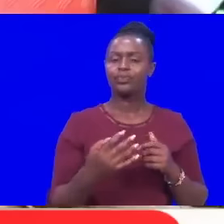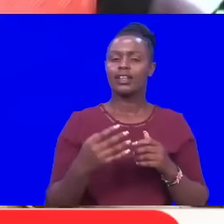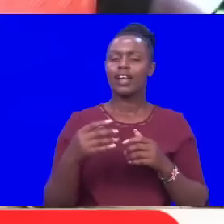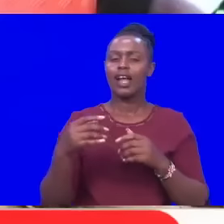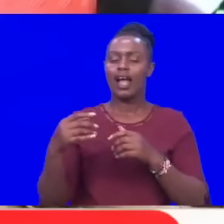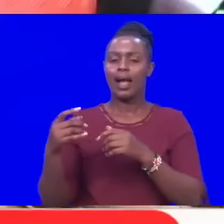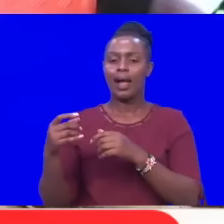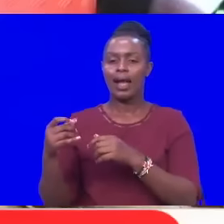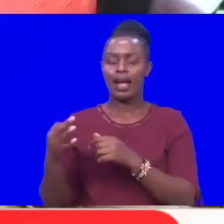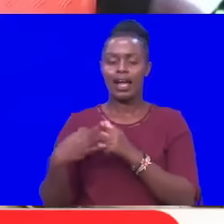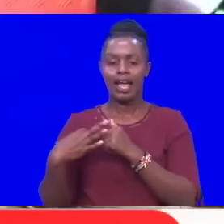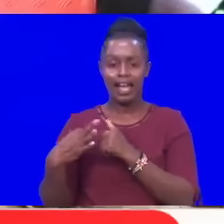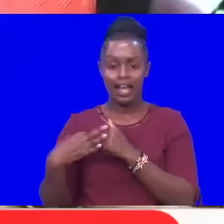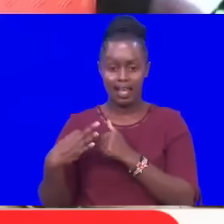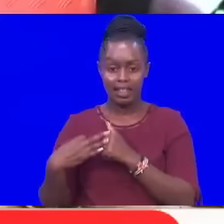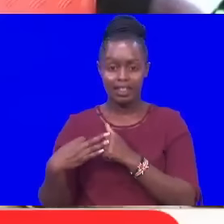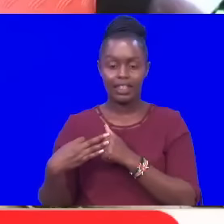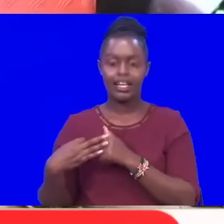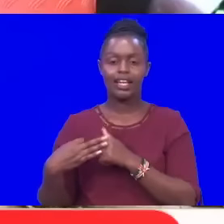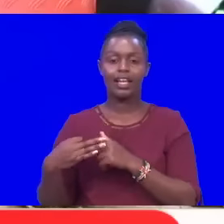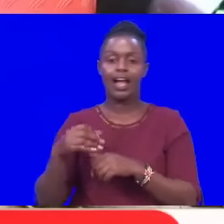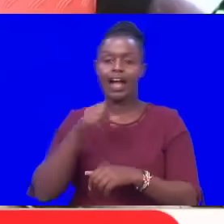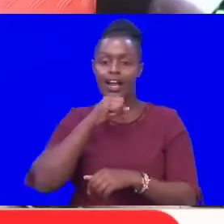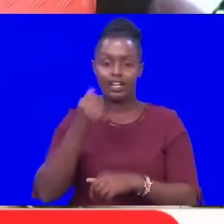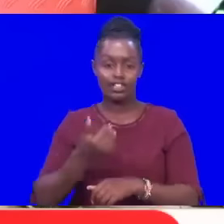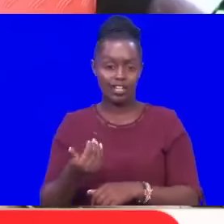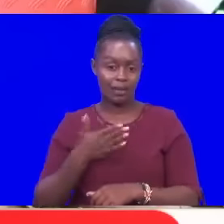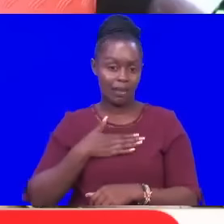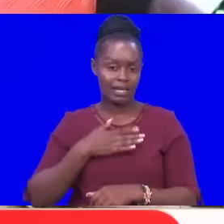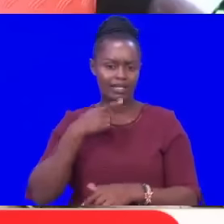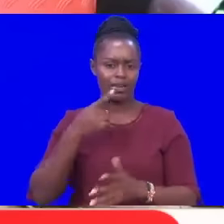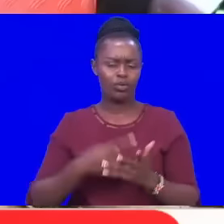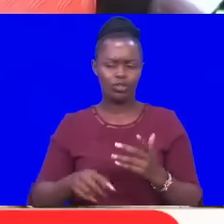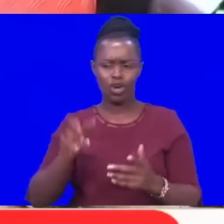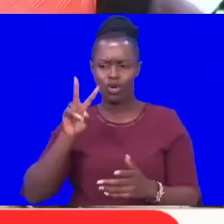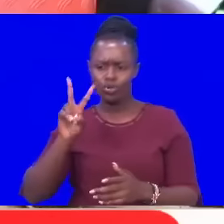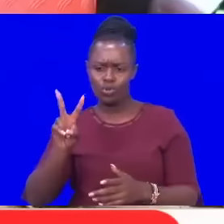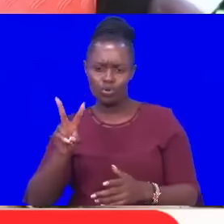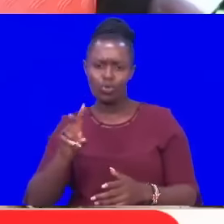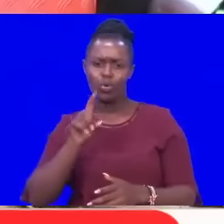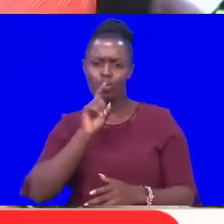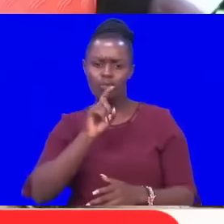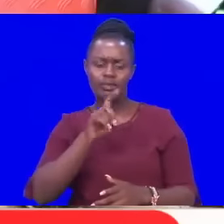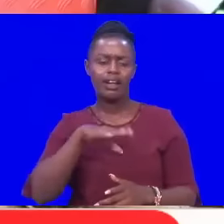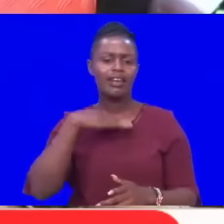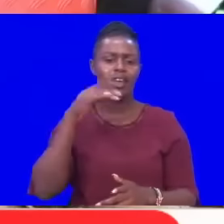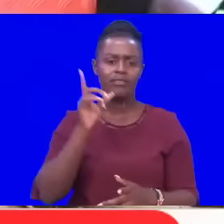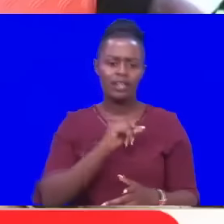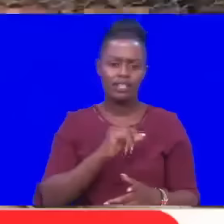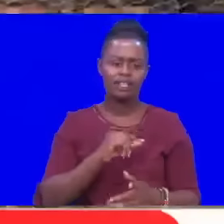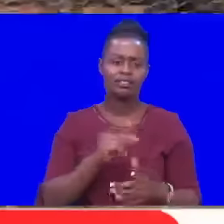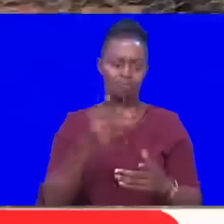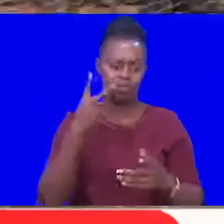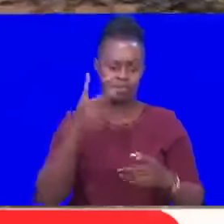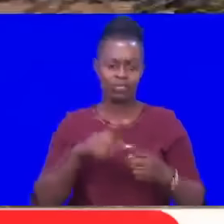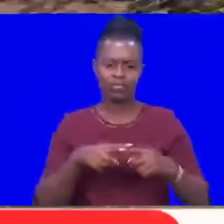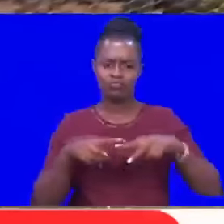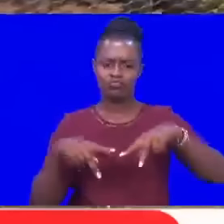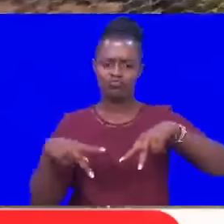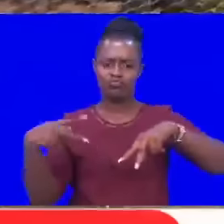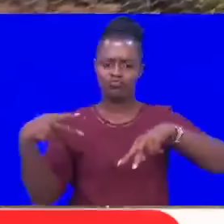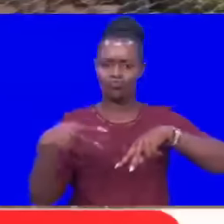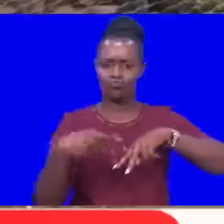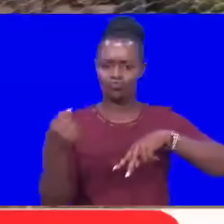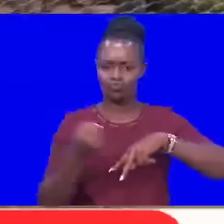kakirandi kangu, kakaniambia kukumbiri simekuva shosho, na sinaonekana simendungwa migu. Tukaangalia, nikamwambia